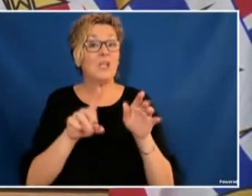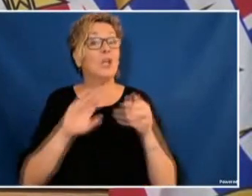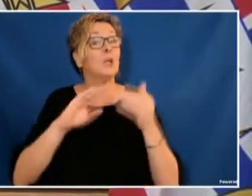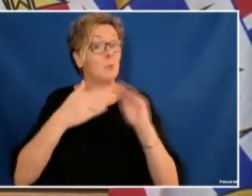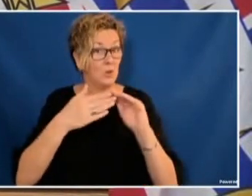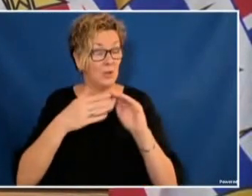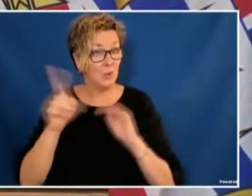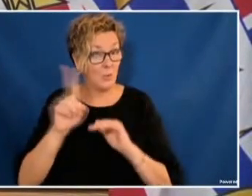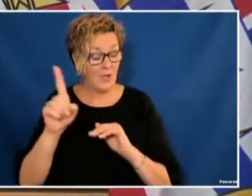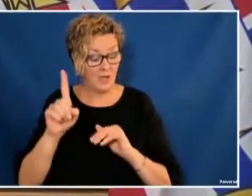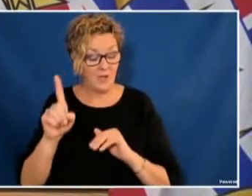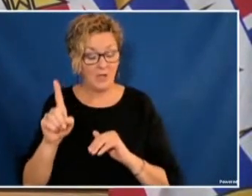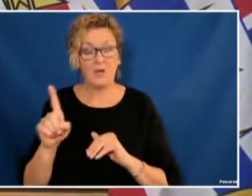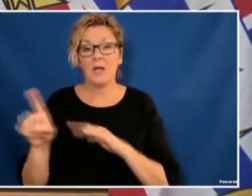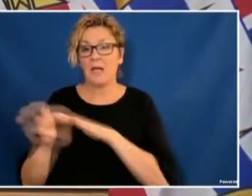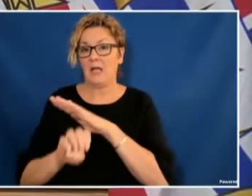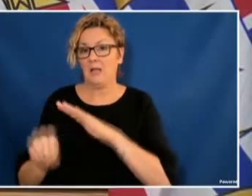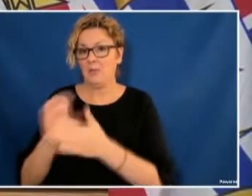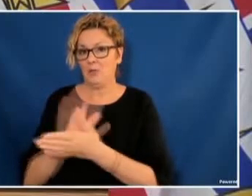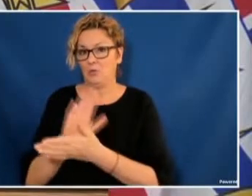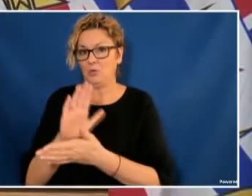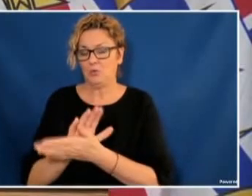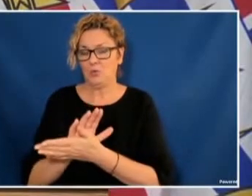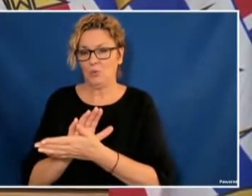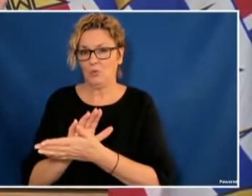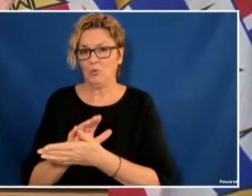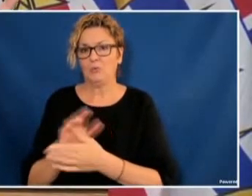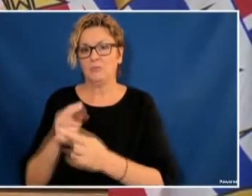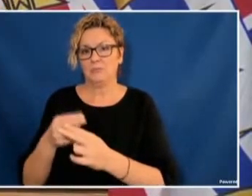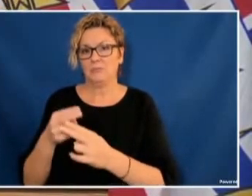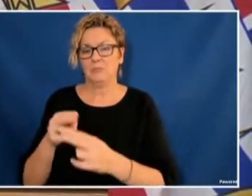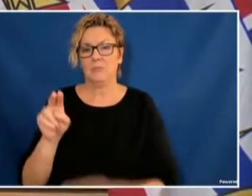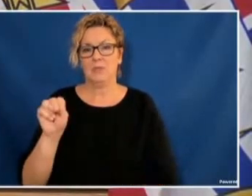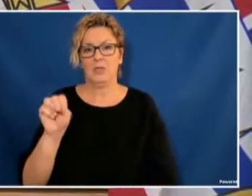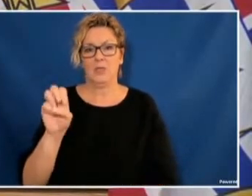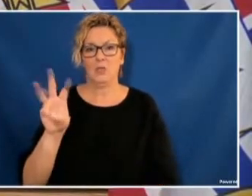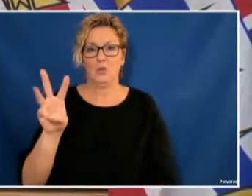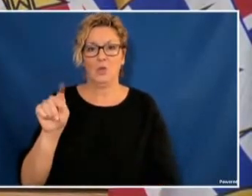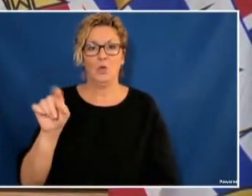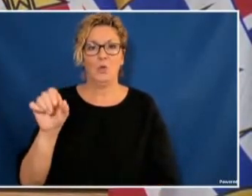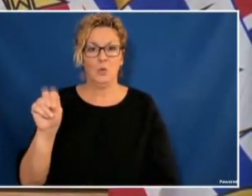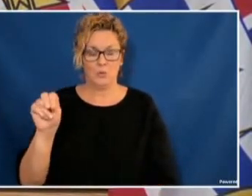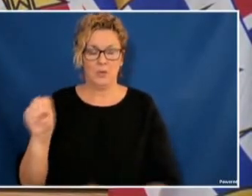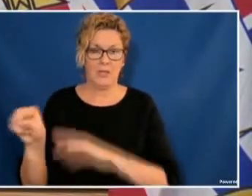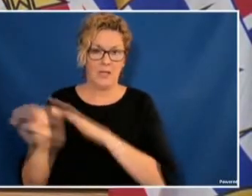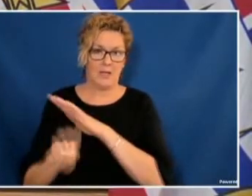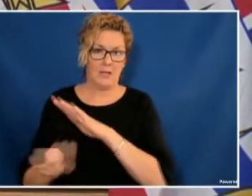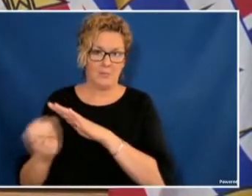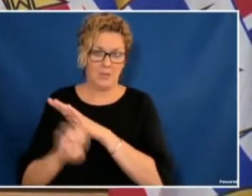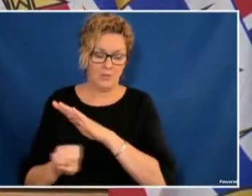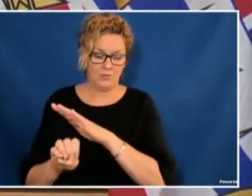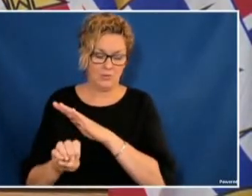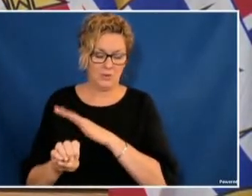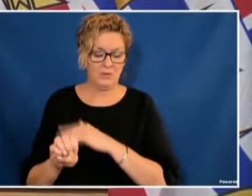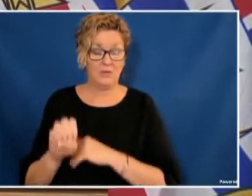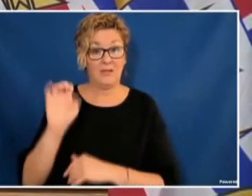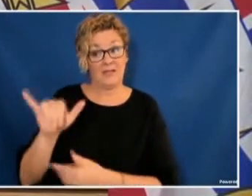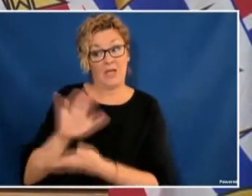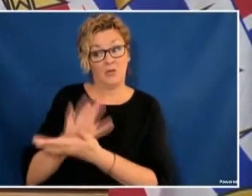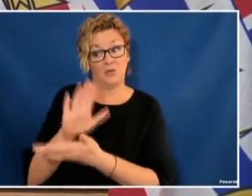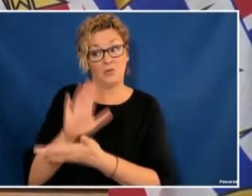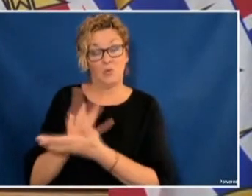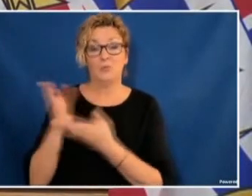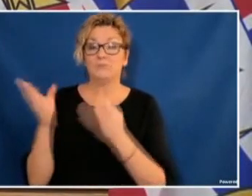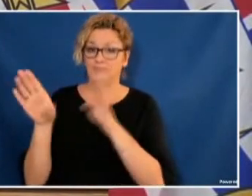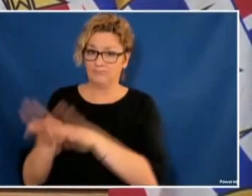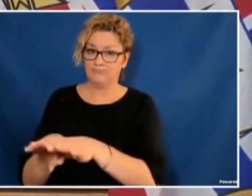update on the BC CDC dashboard. The process to compile this information, however, is still arduous, and